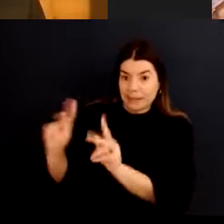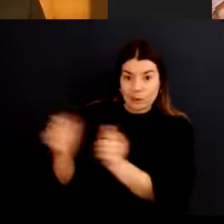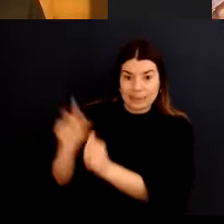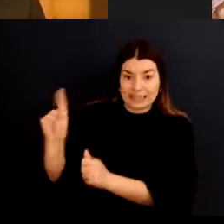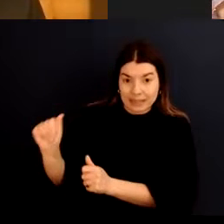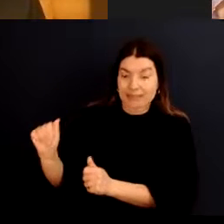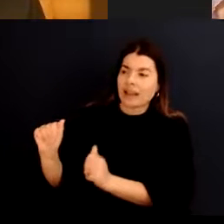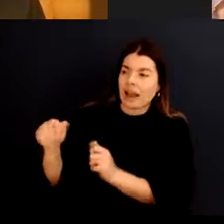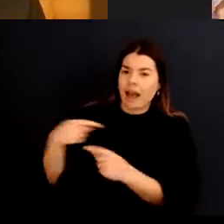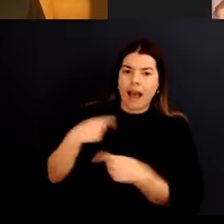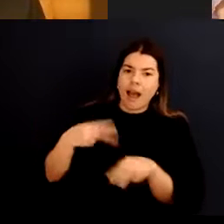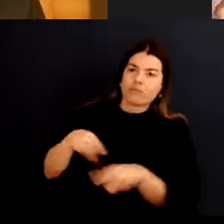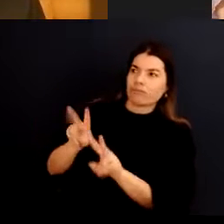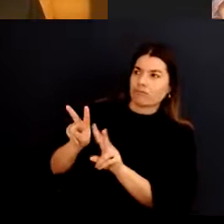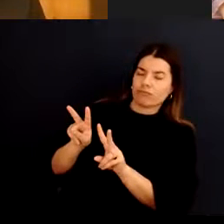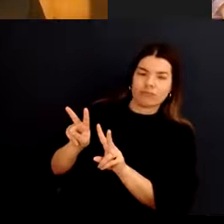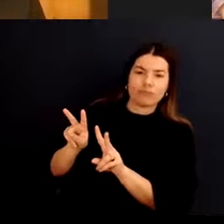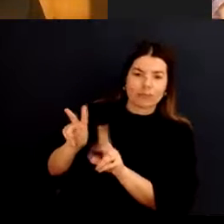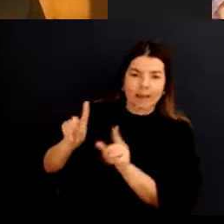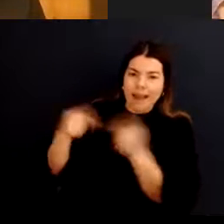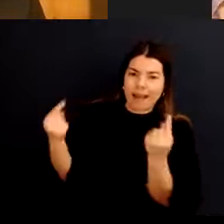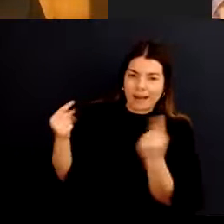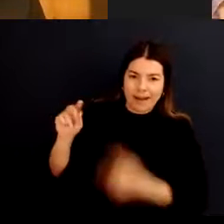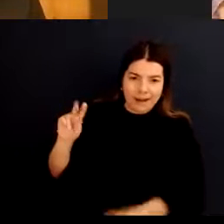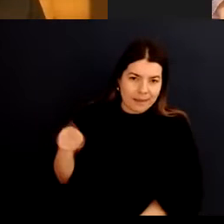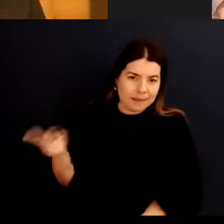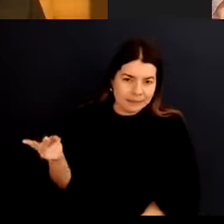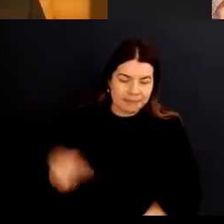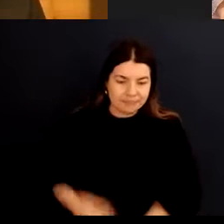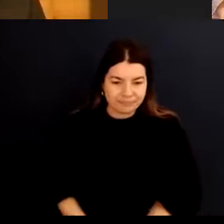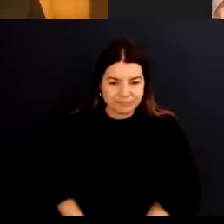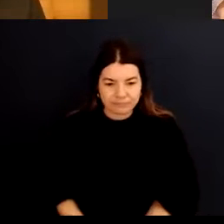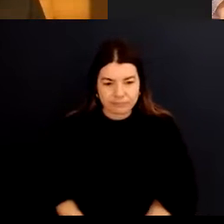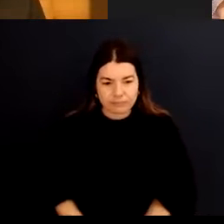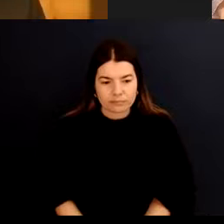you. Thank you. Dawkins. Yes, sir.